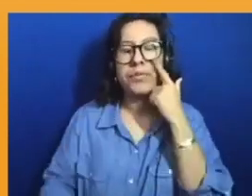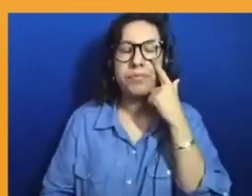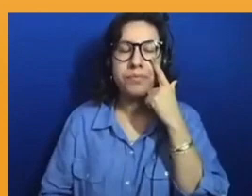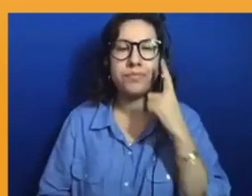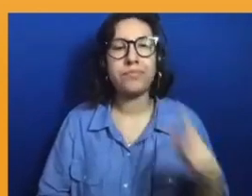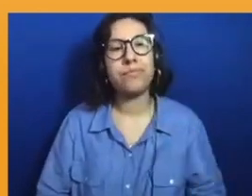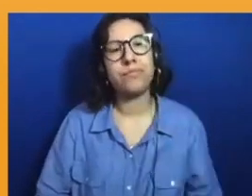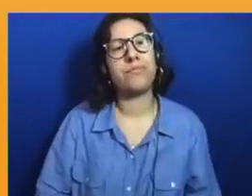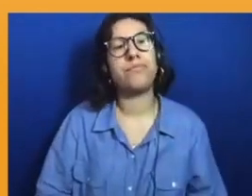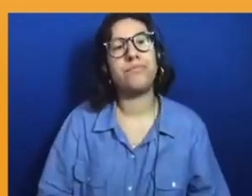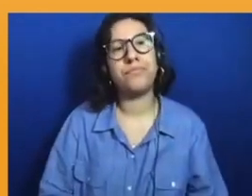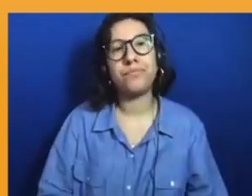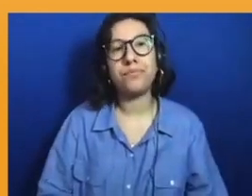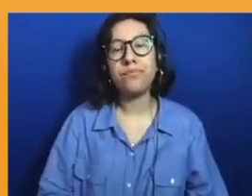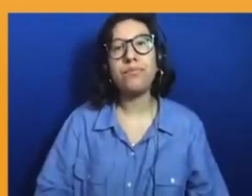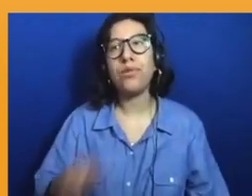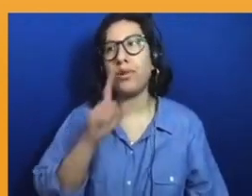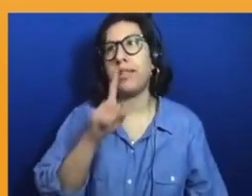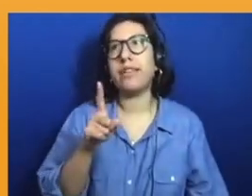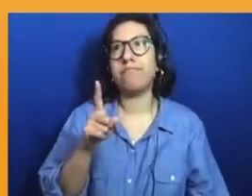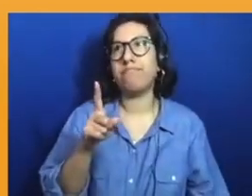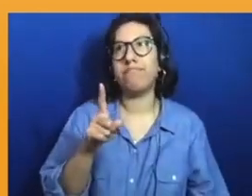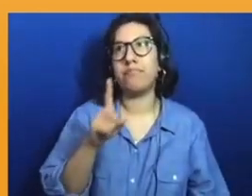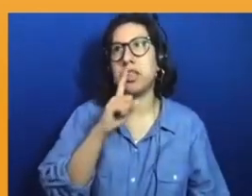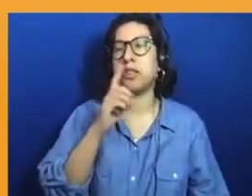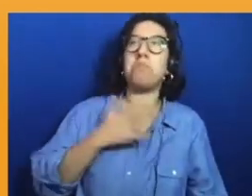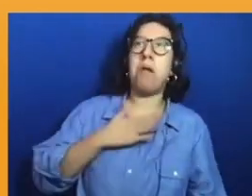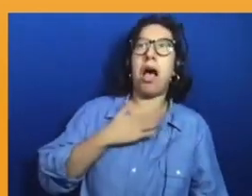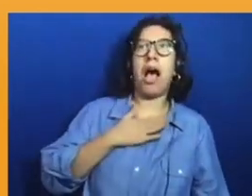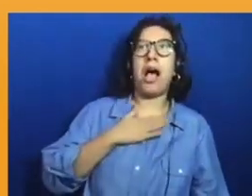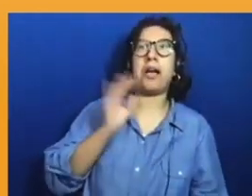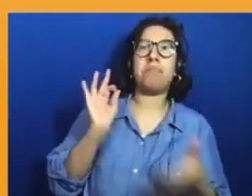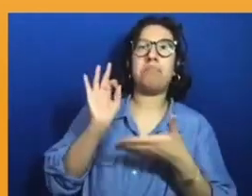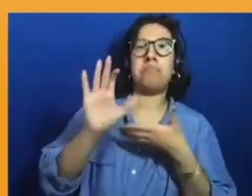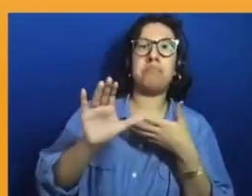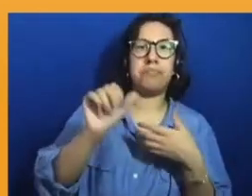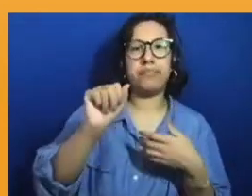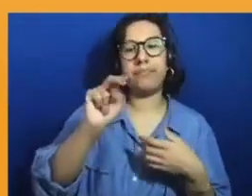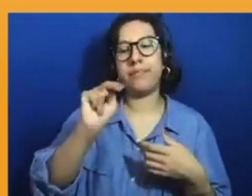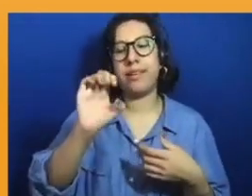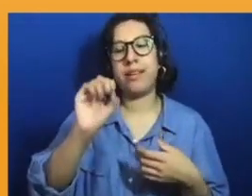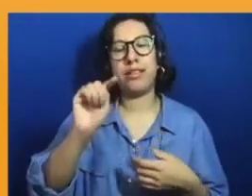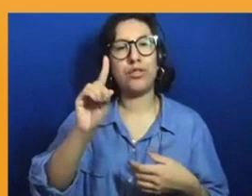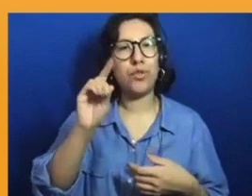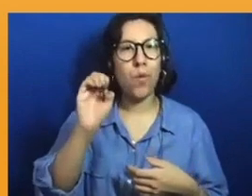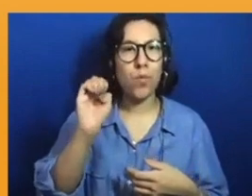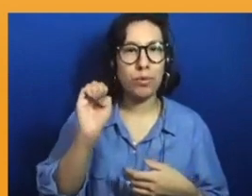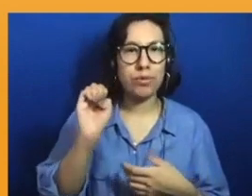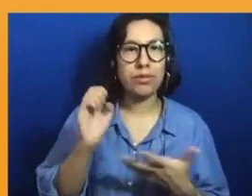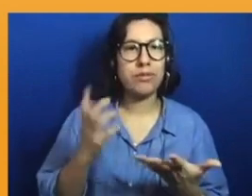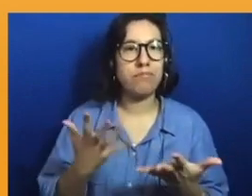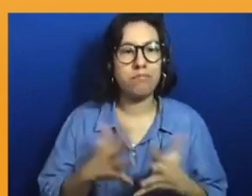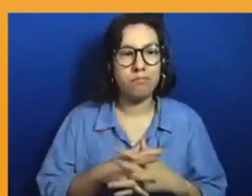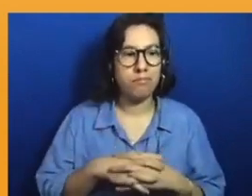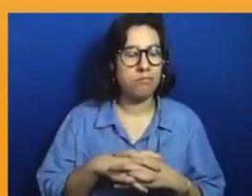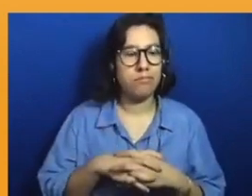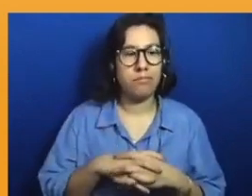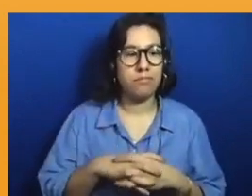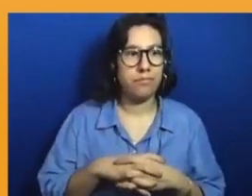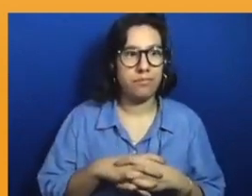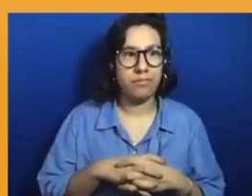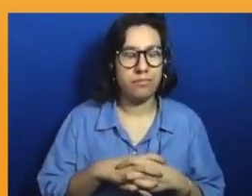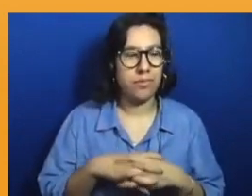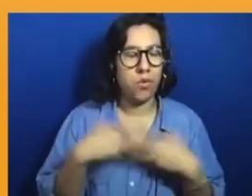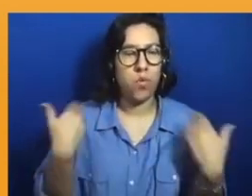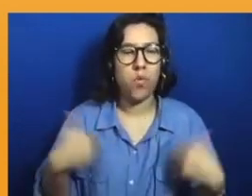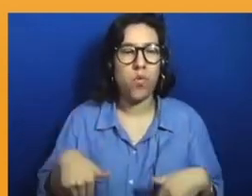And this is anecdotal, I realize, but I have never felt more connected to my